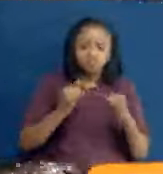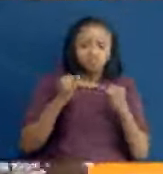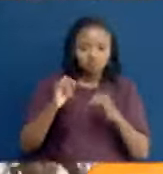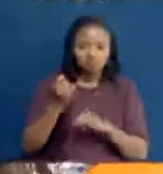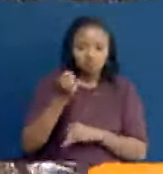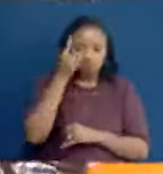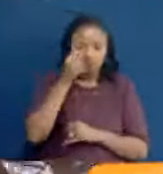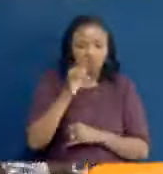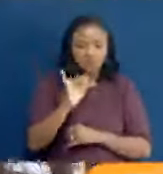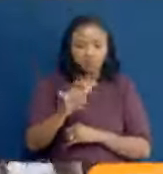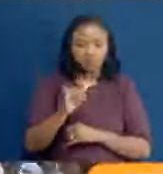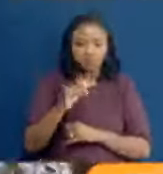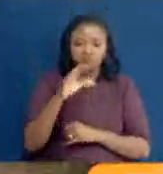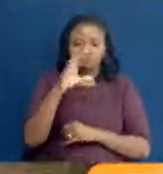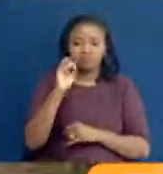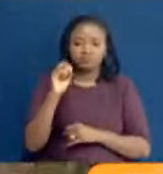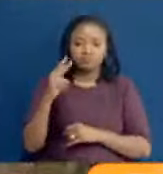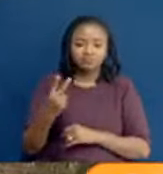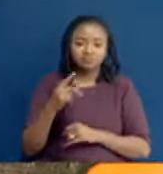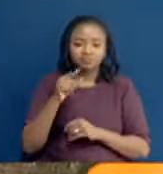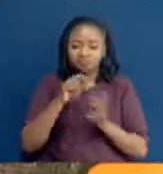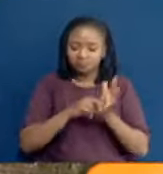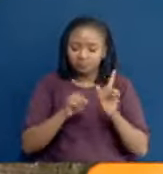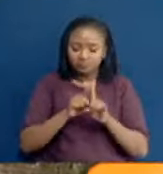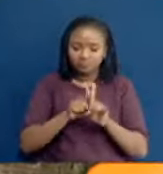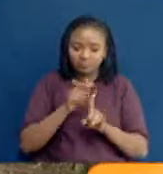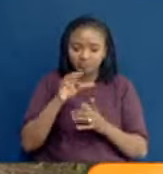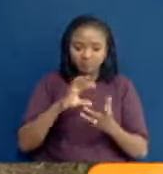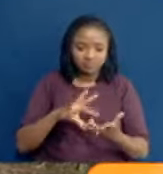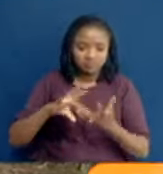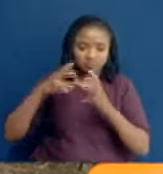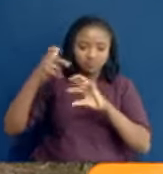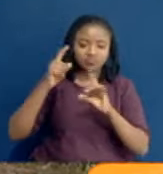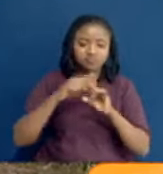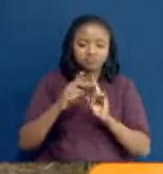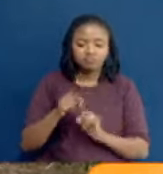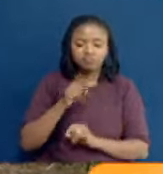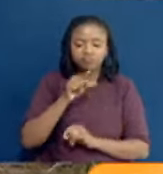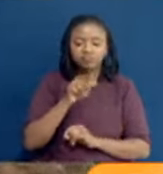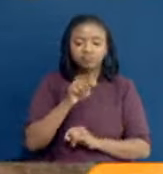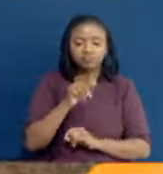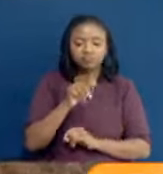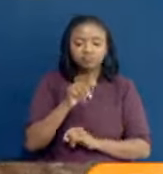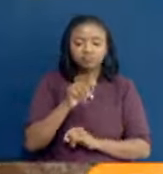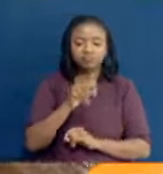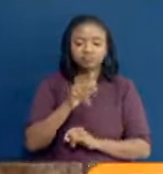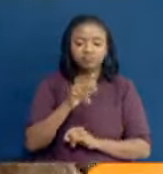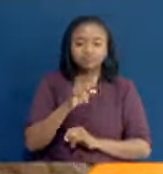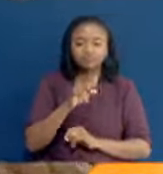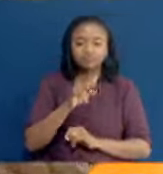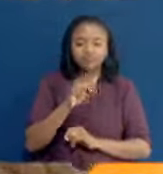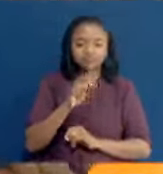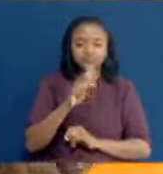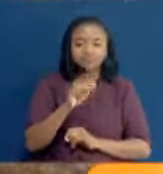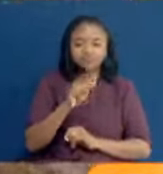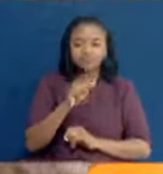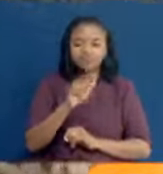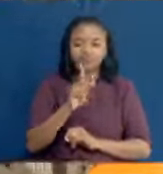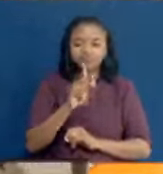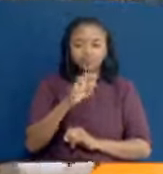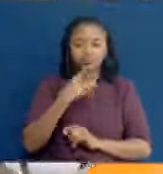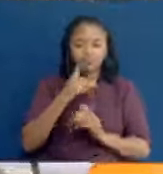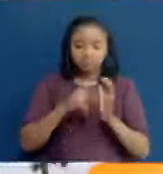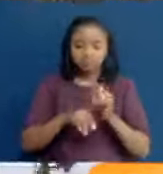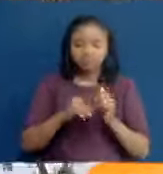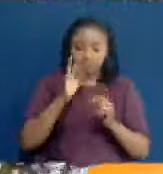a complex affair even to the elite, Mwanaki agrees that at the introduction stage, some work had to be done to ensure